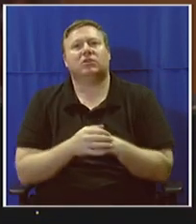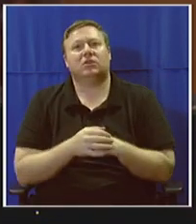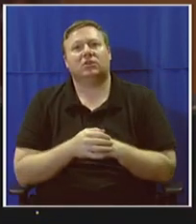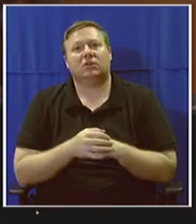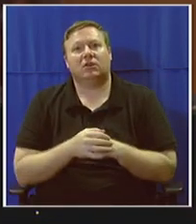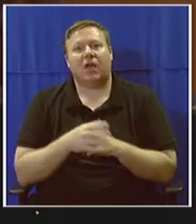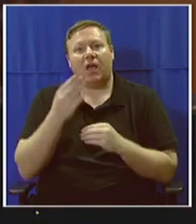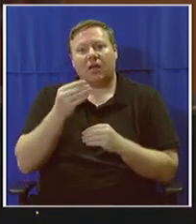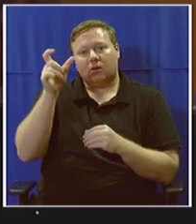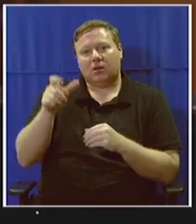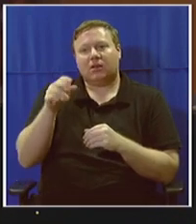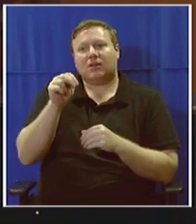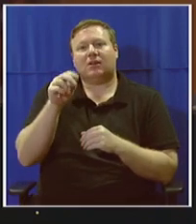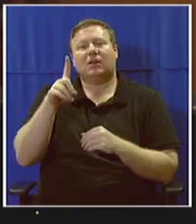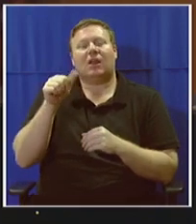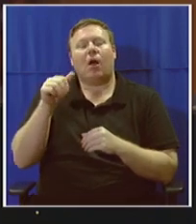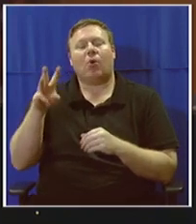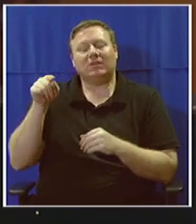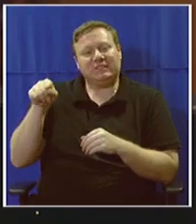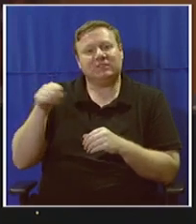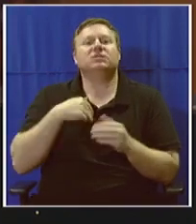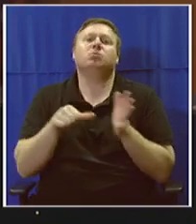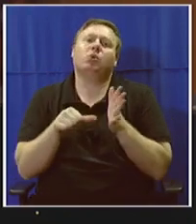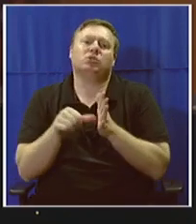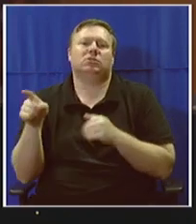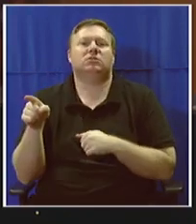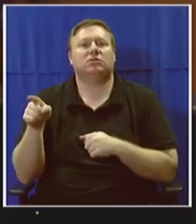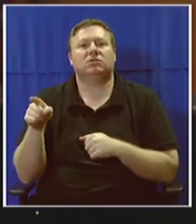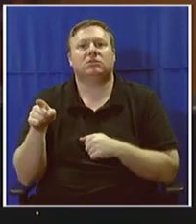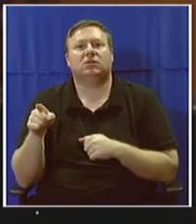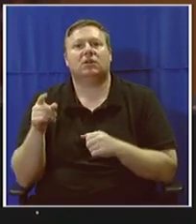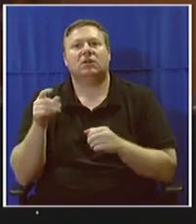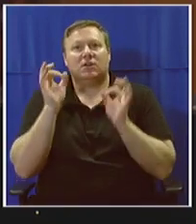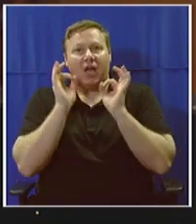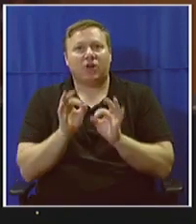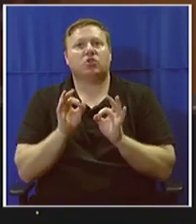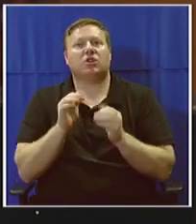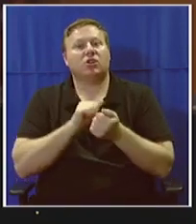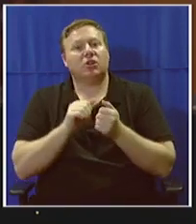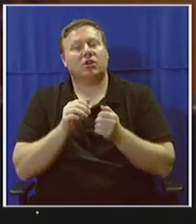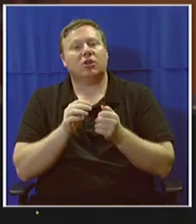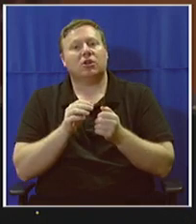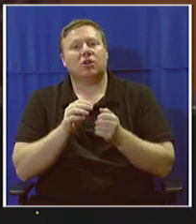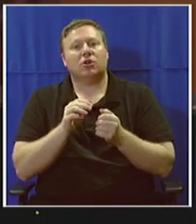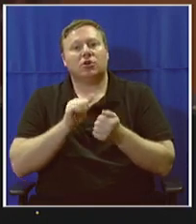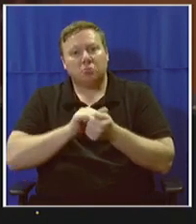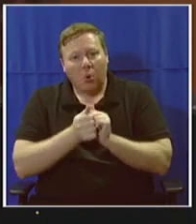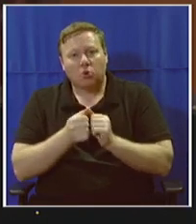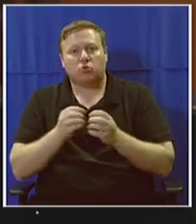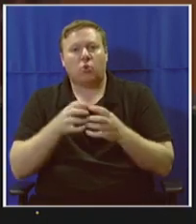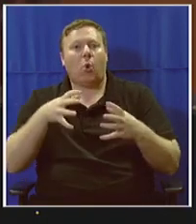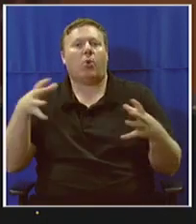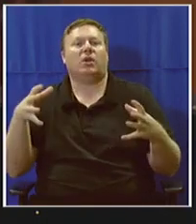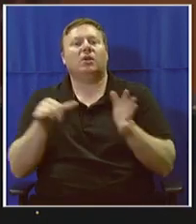Mundawang has played a very critical role to make sure that actually sport is growing, and it's